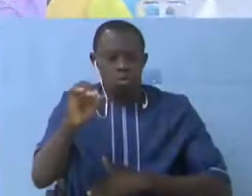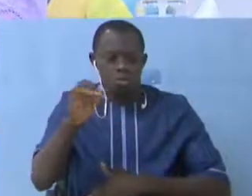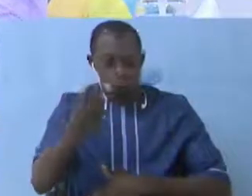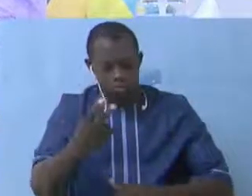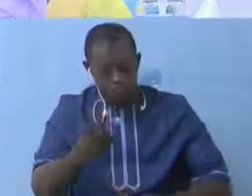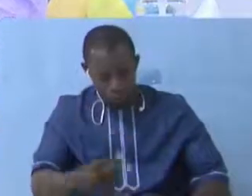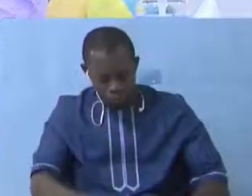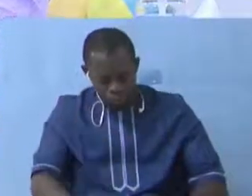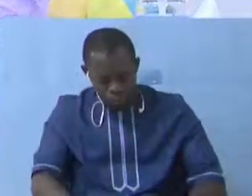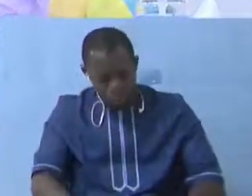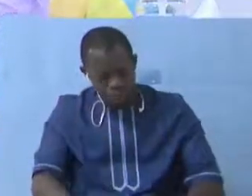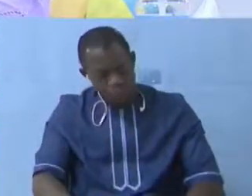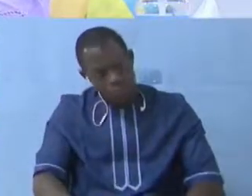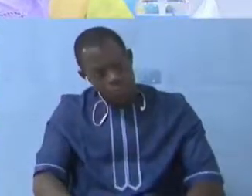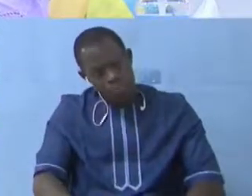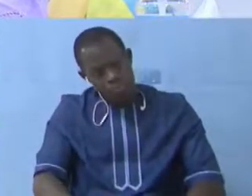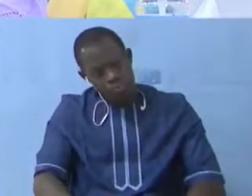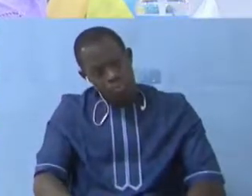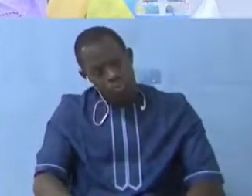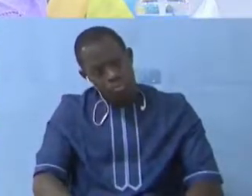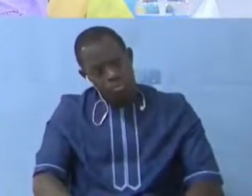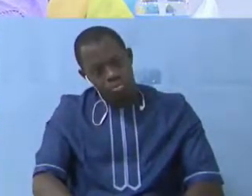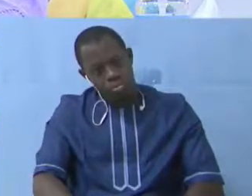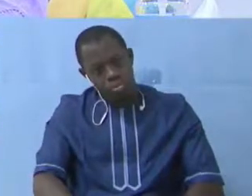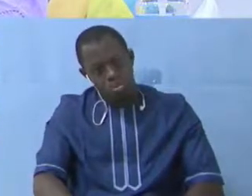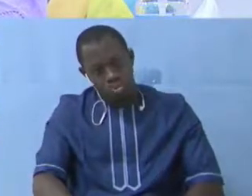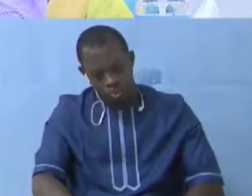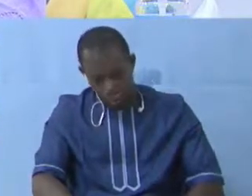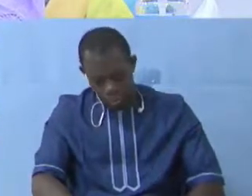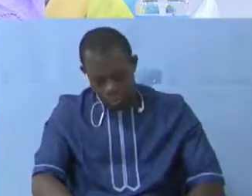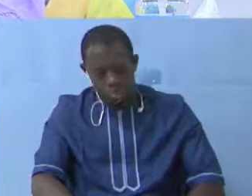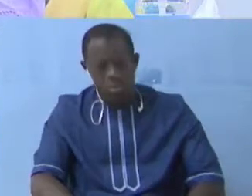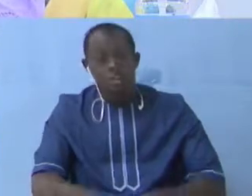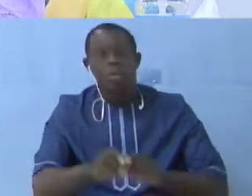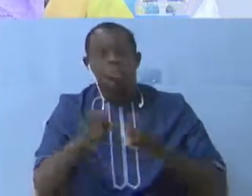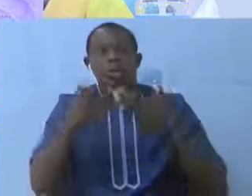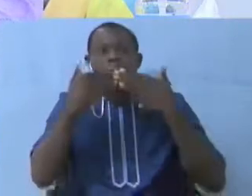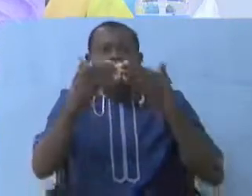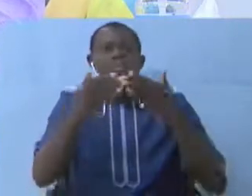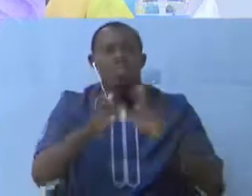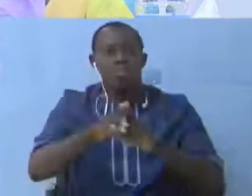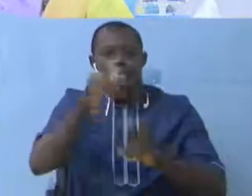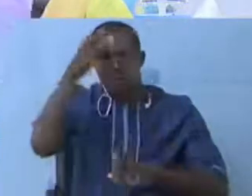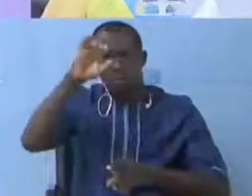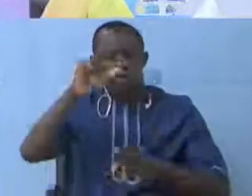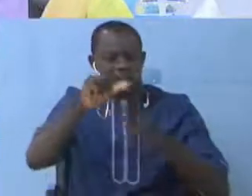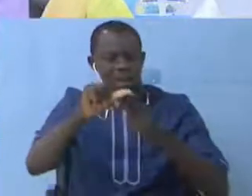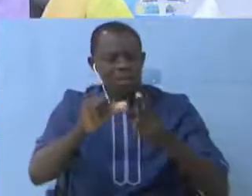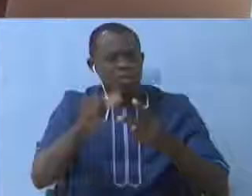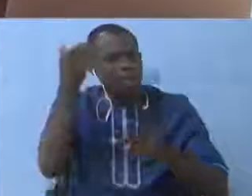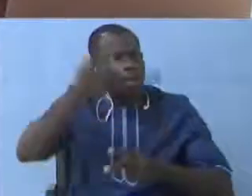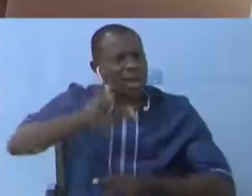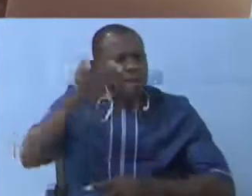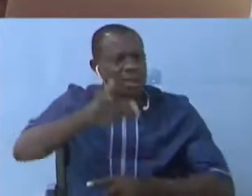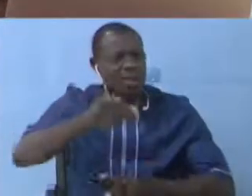the Article 19 at 2002. Can you tell the commission what Article 19 is about?